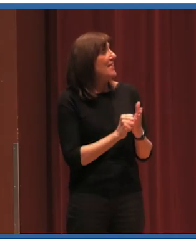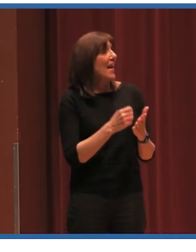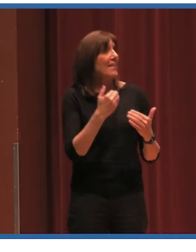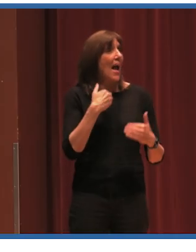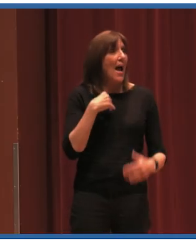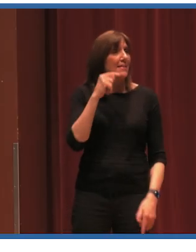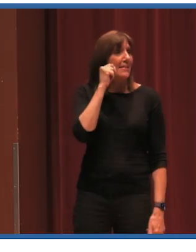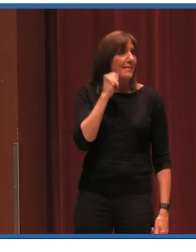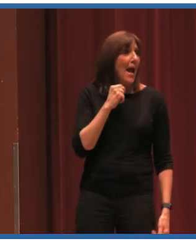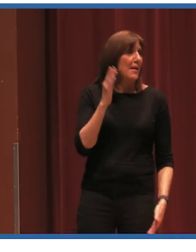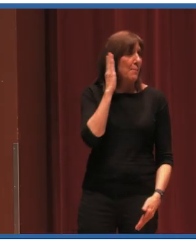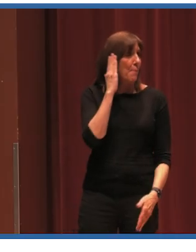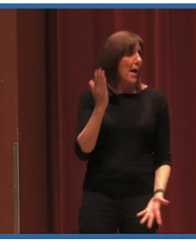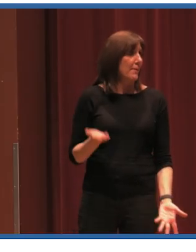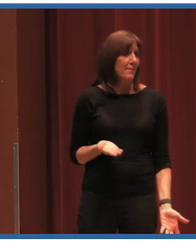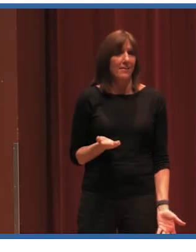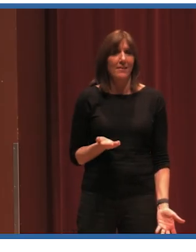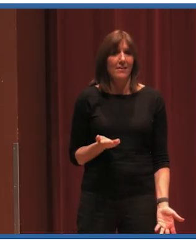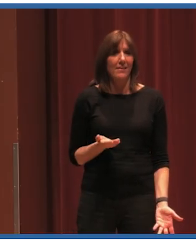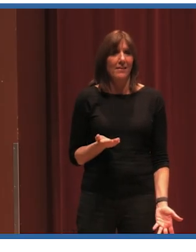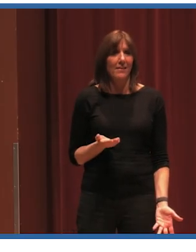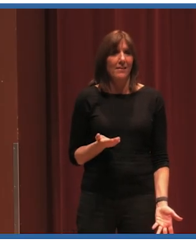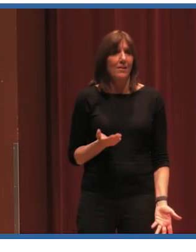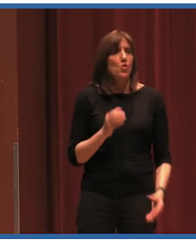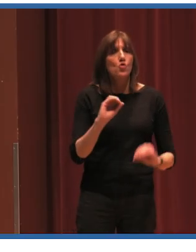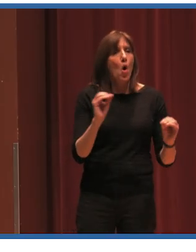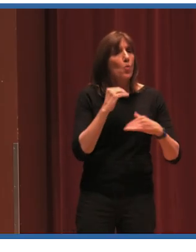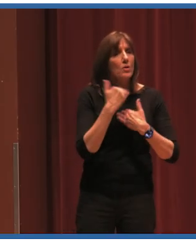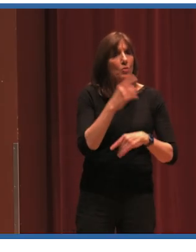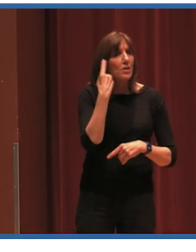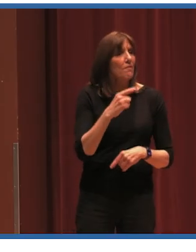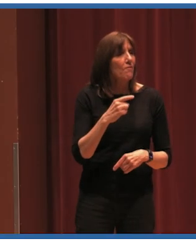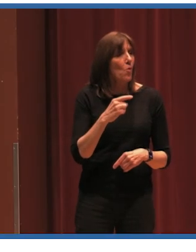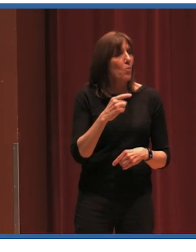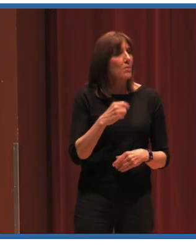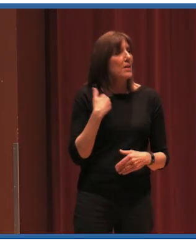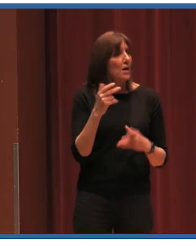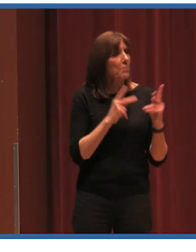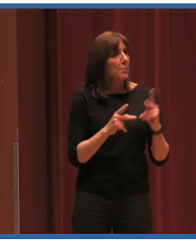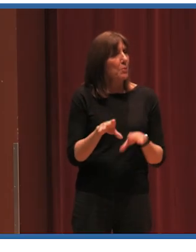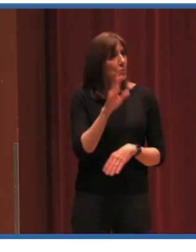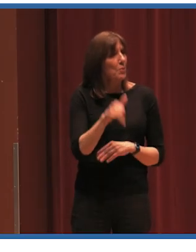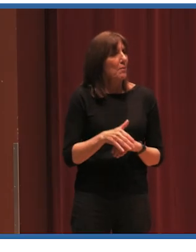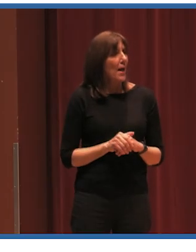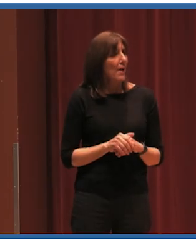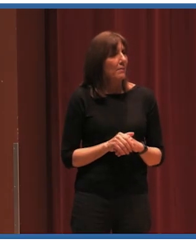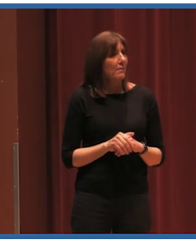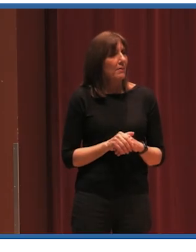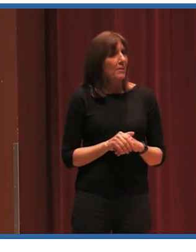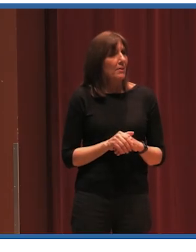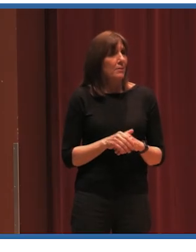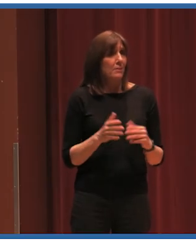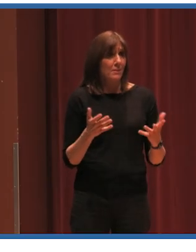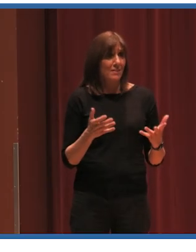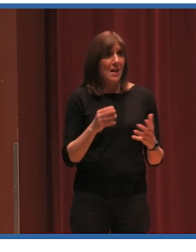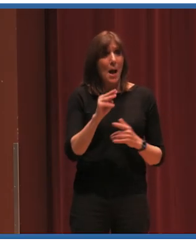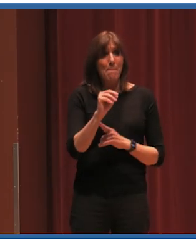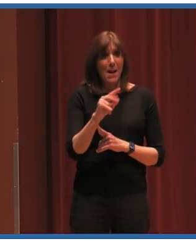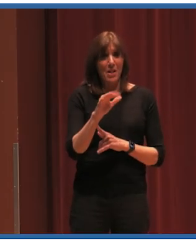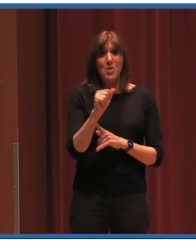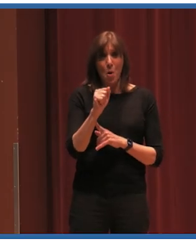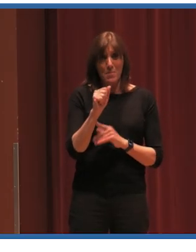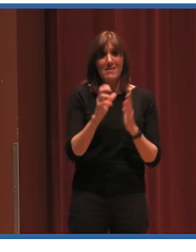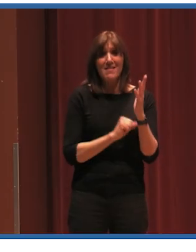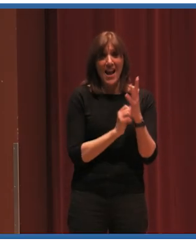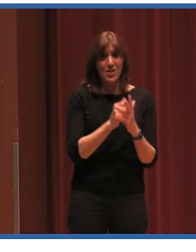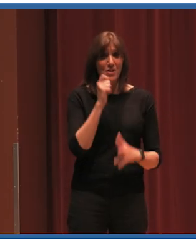0 restrictions on minors' use of tanning beds. We didn't have the slide in here because melanoma wasn't in your top 5,